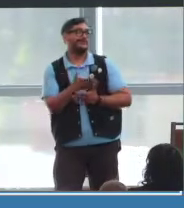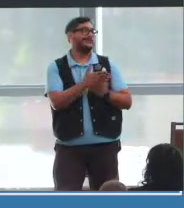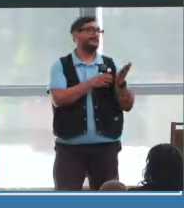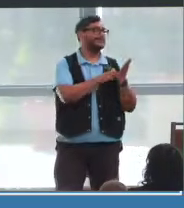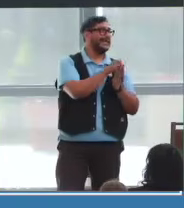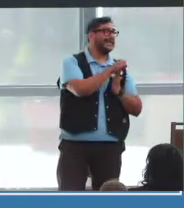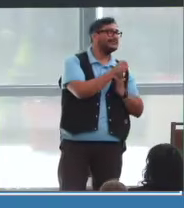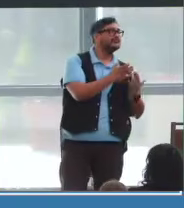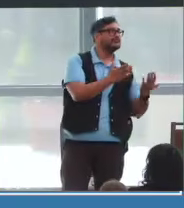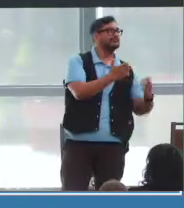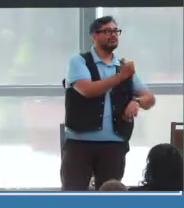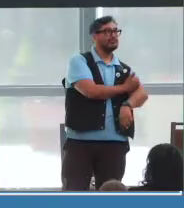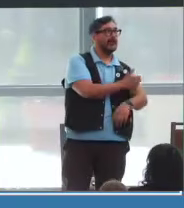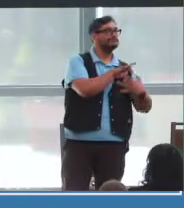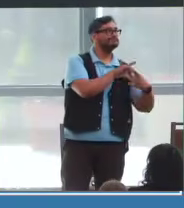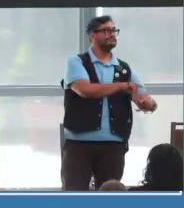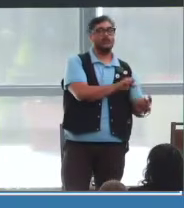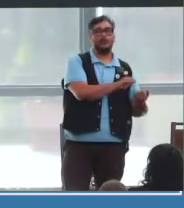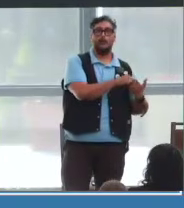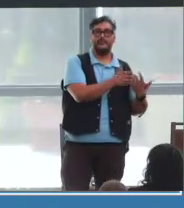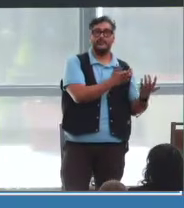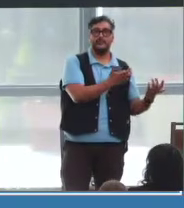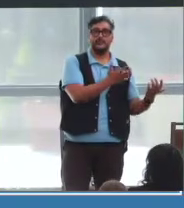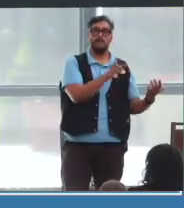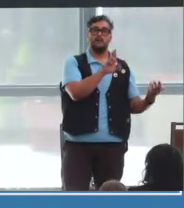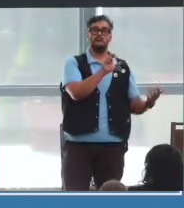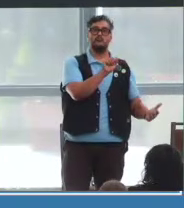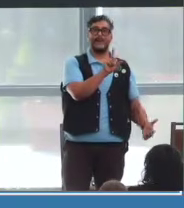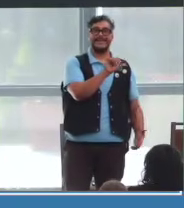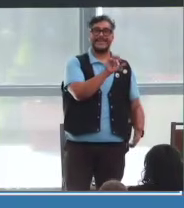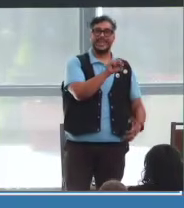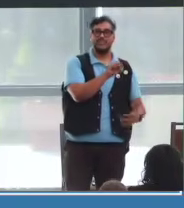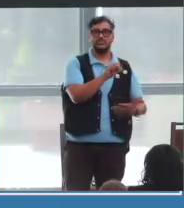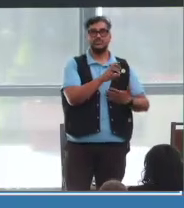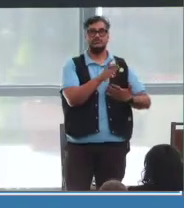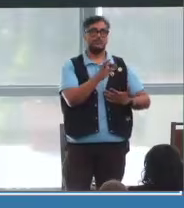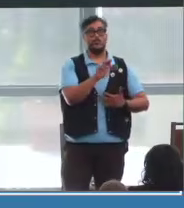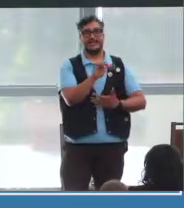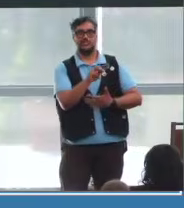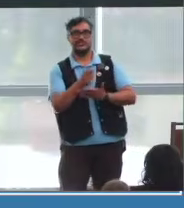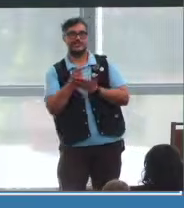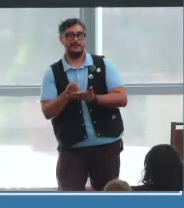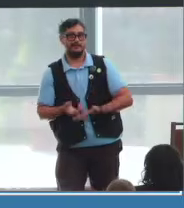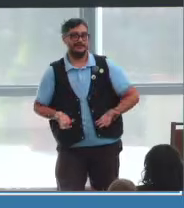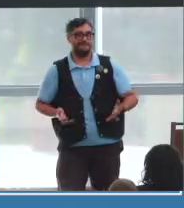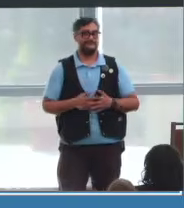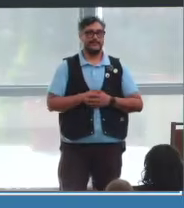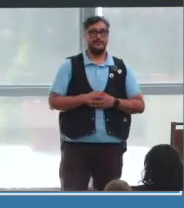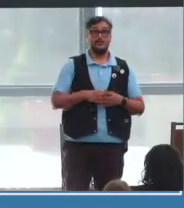drugs associated with certain forms of radiation and radiation therapy. So